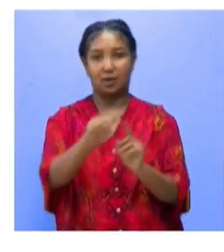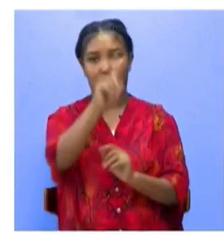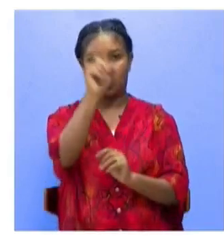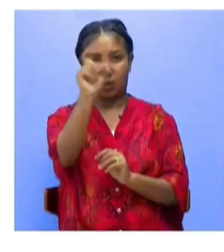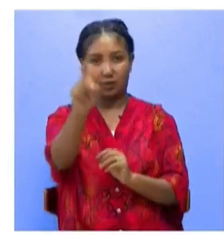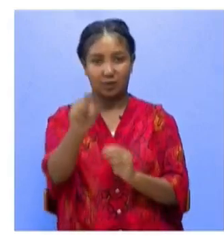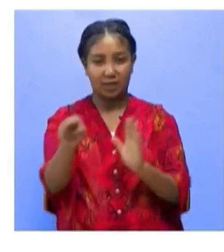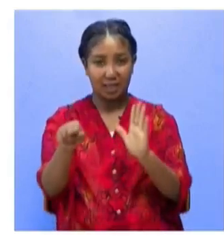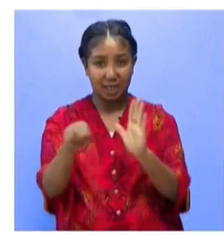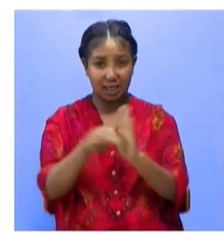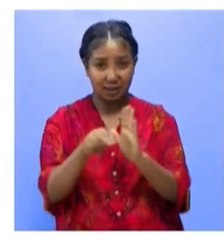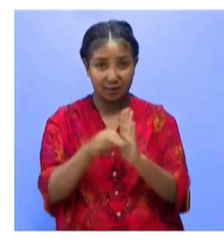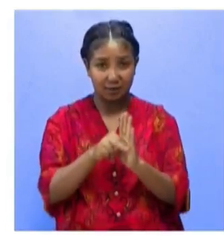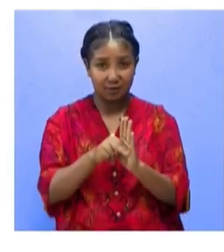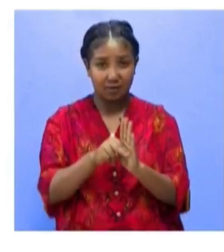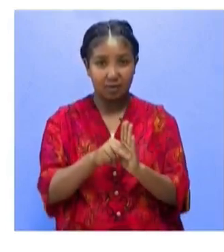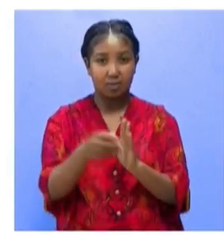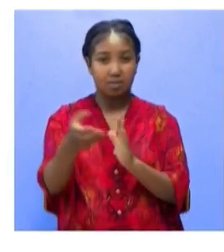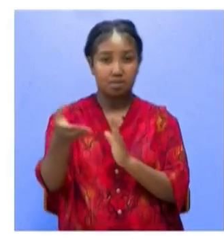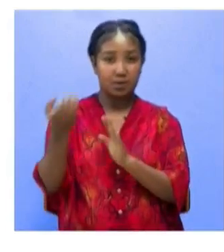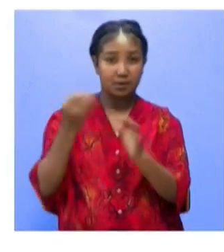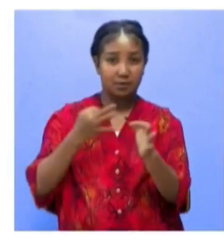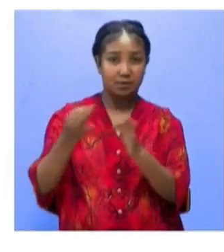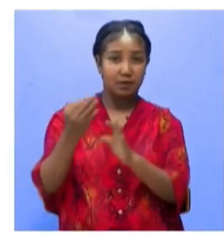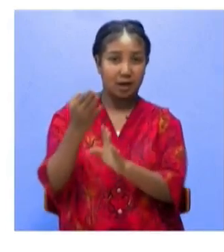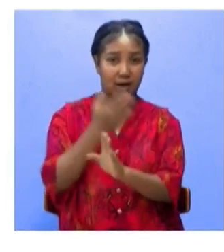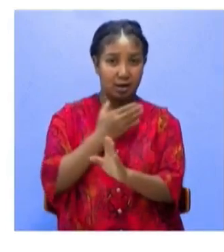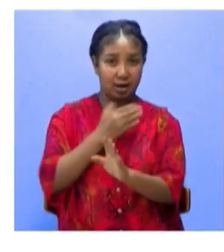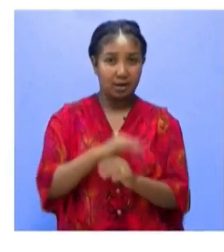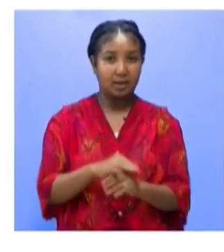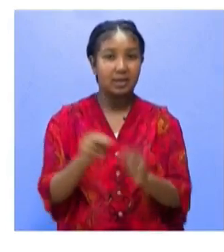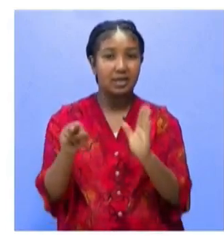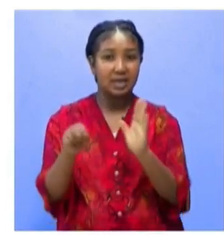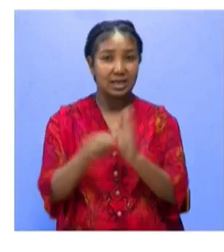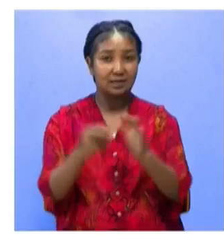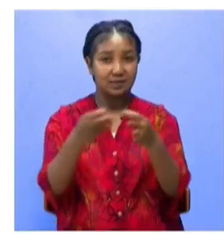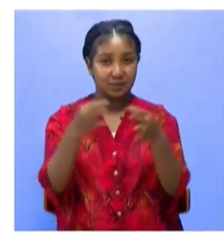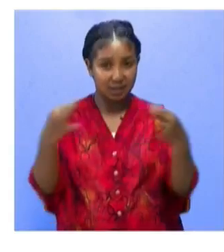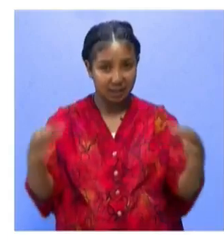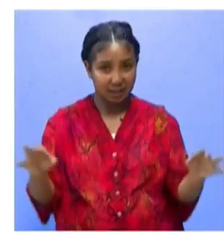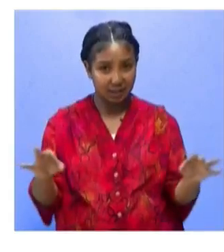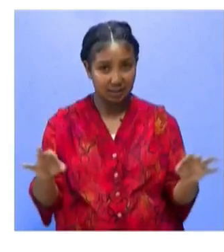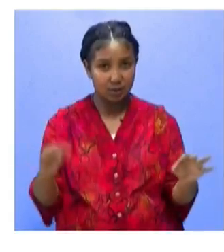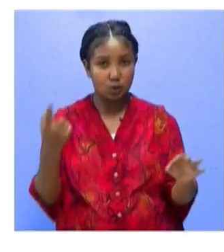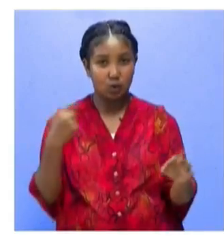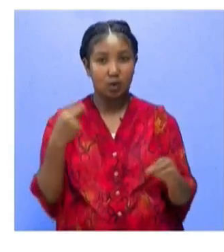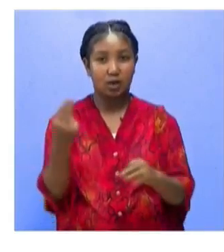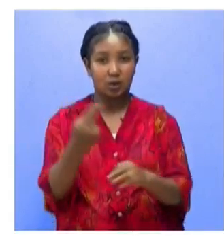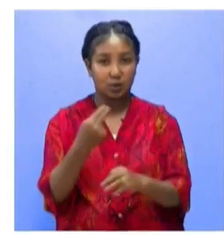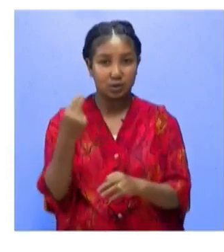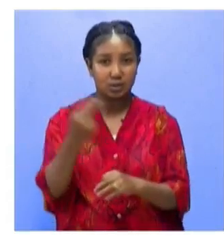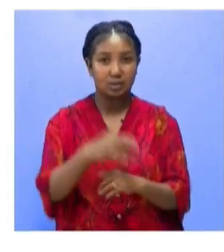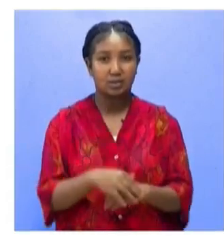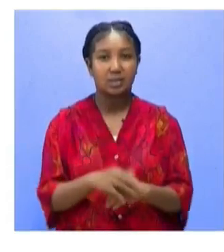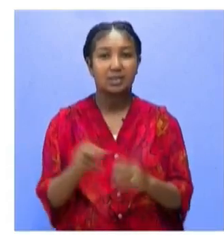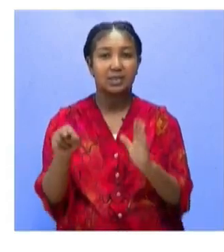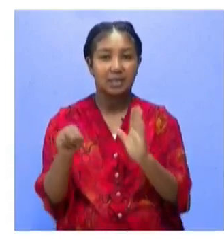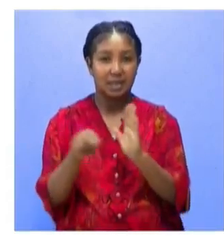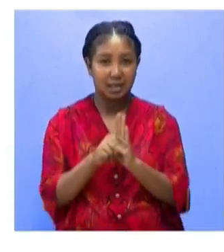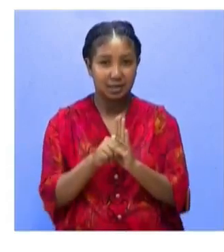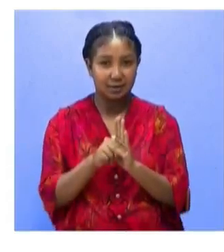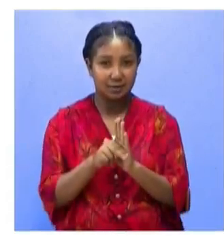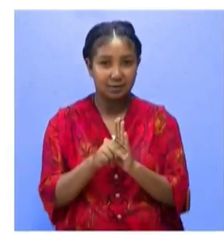In negative, as we have talked earlier, in negative sentence, we can use a negative